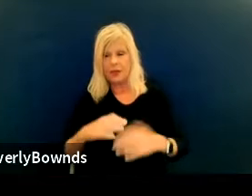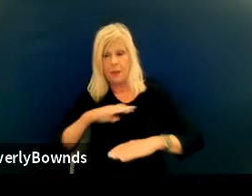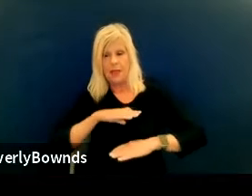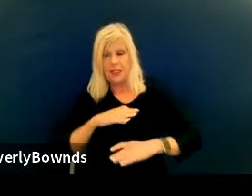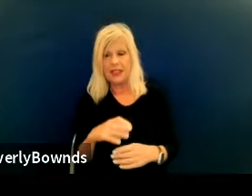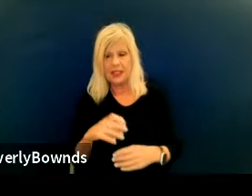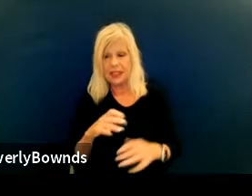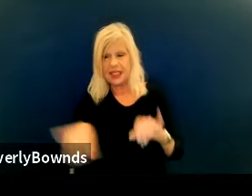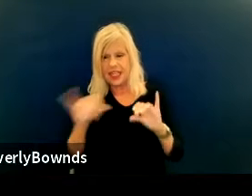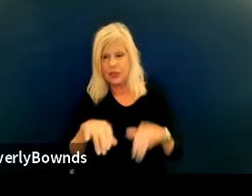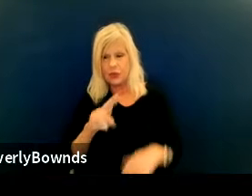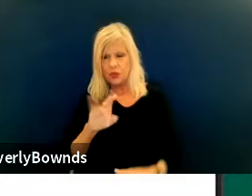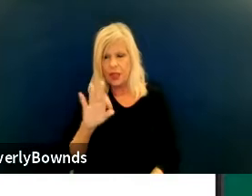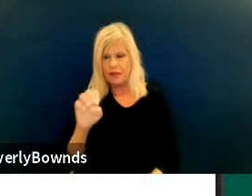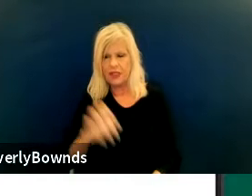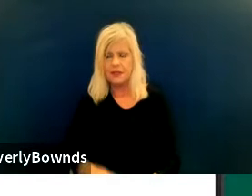standards.